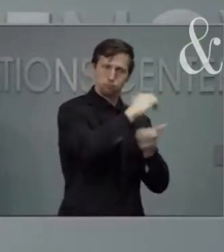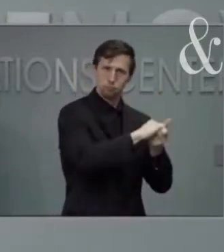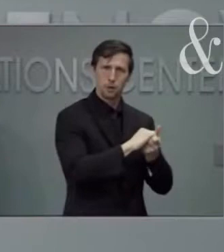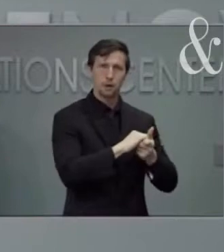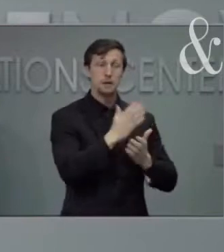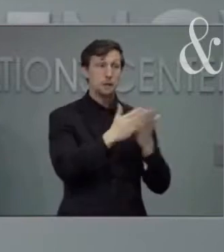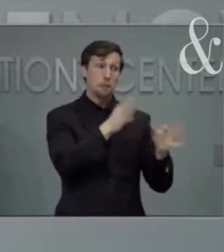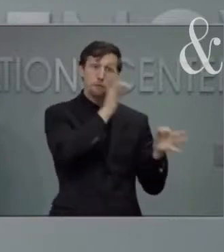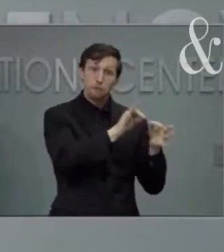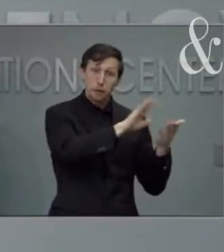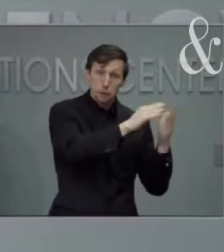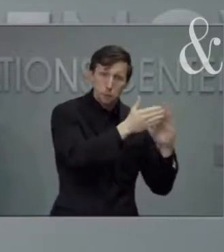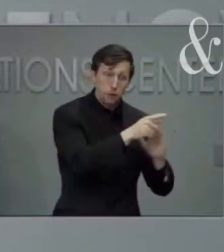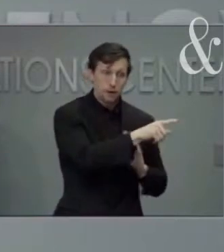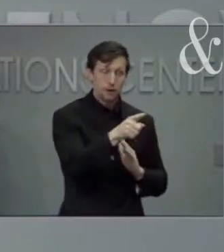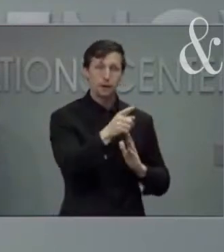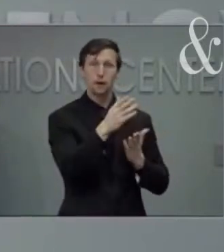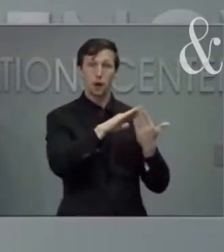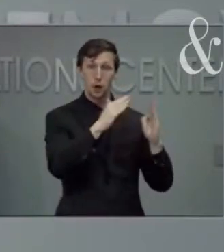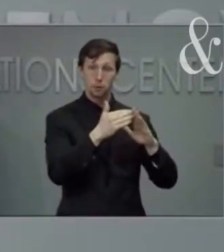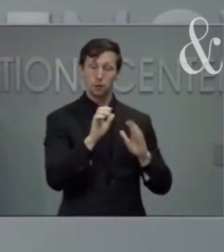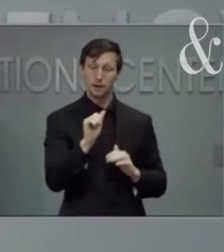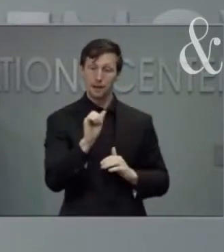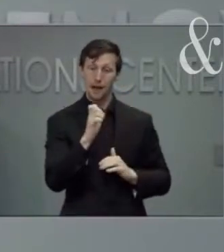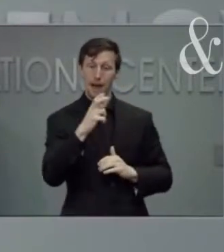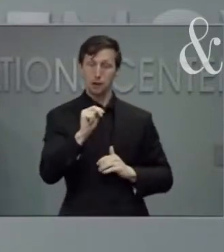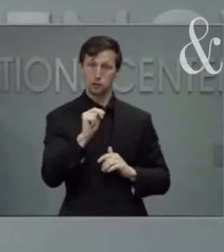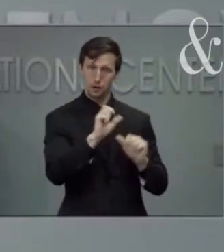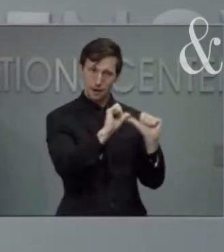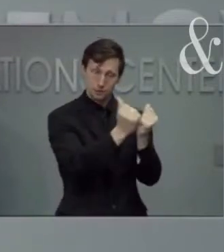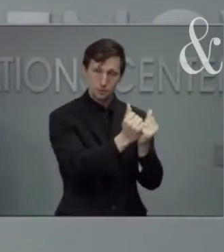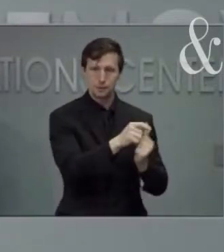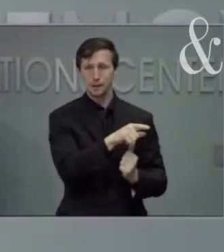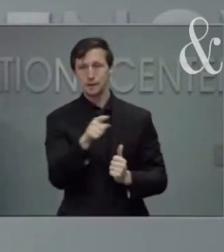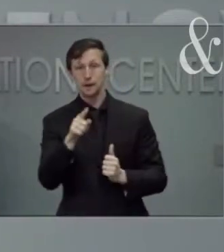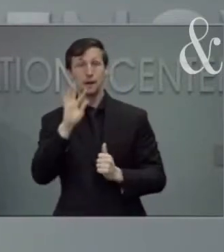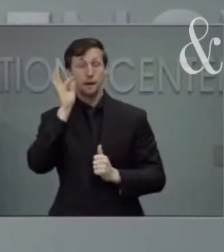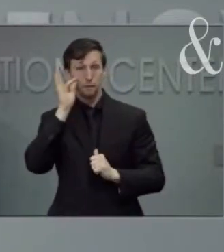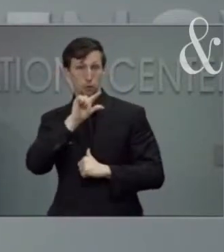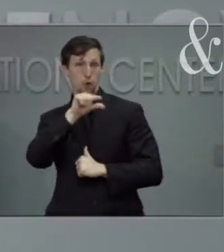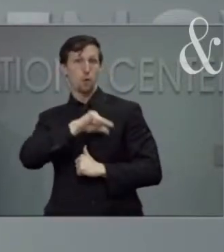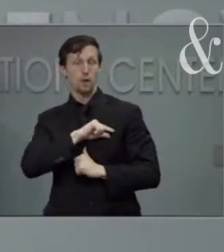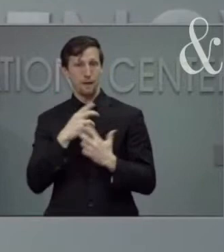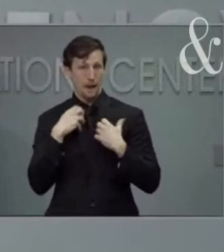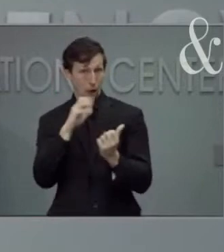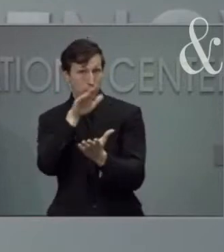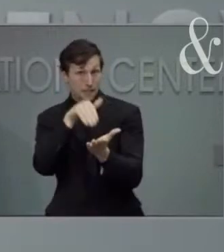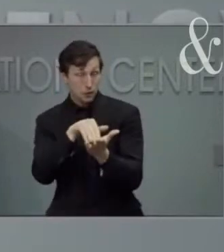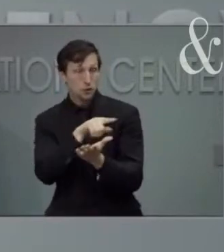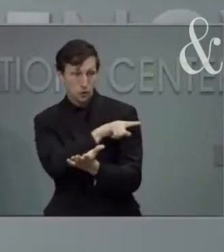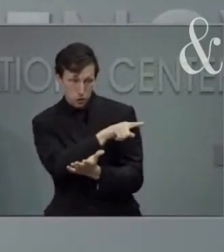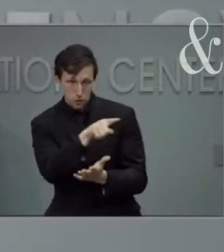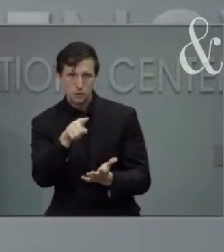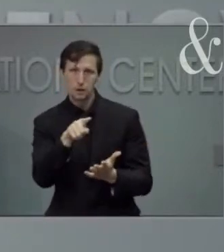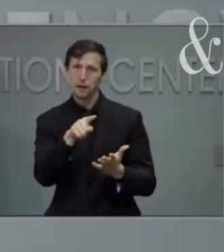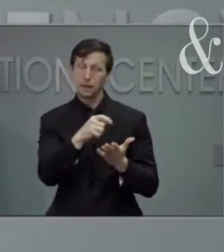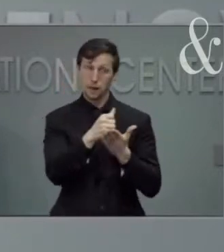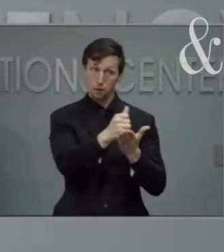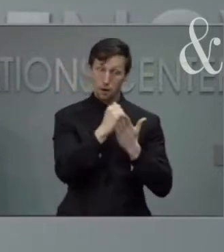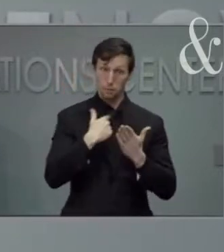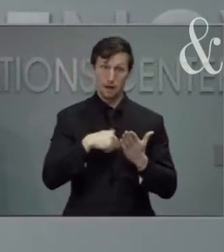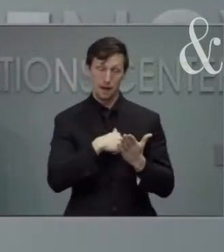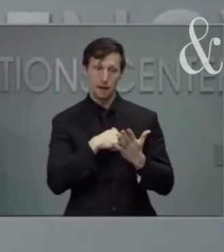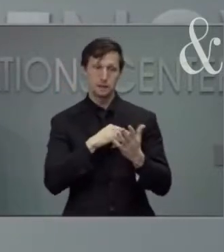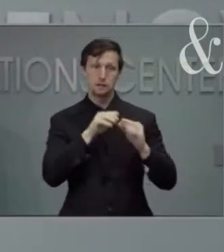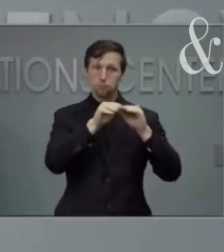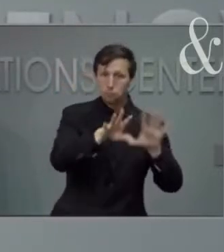action agencies, our federally qualified health centers, others who know their communities well and are making sure that we can proactively get